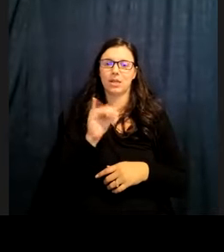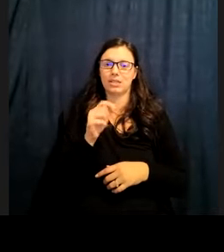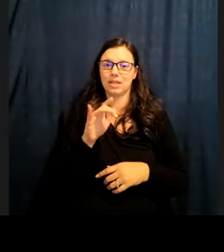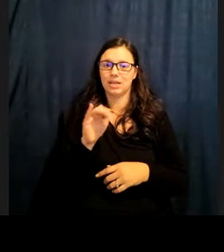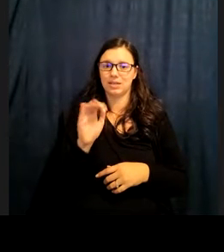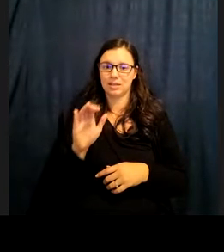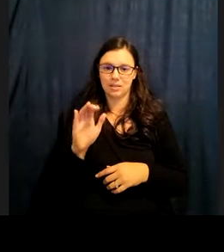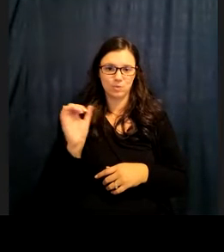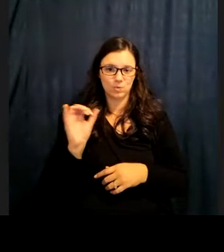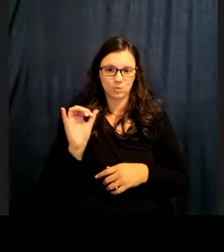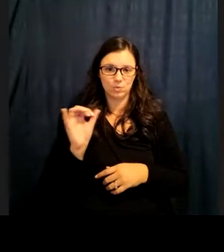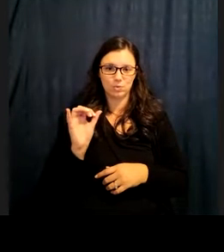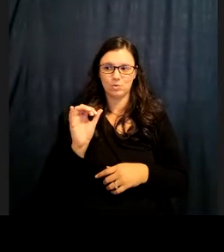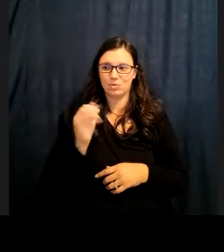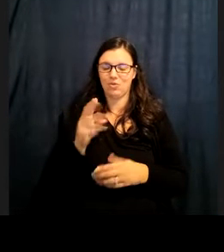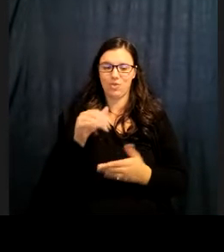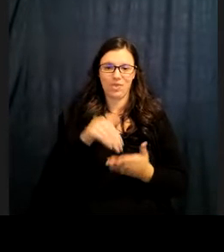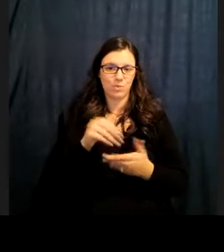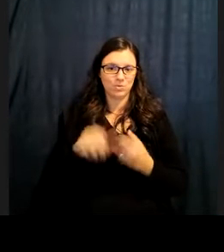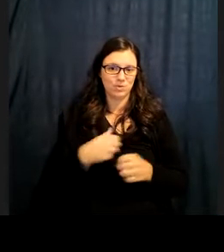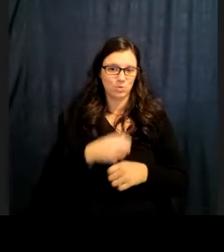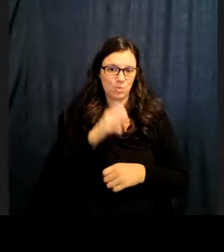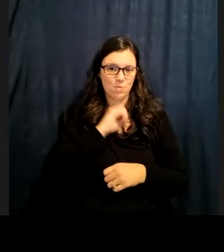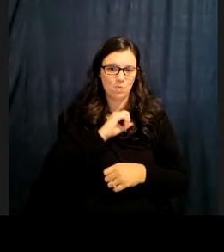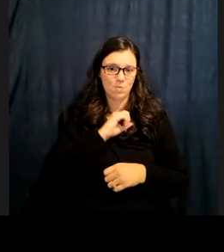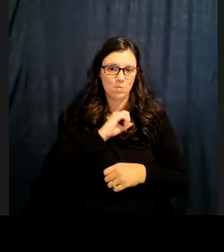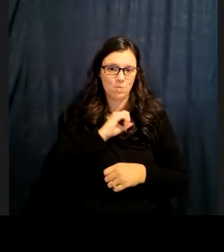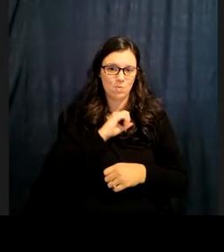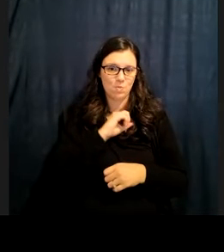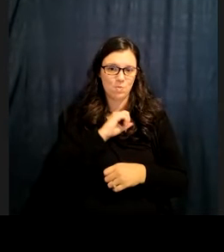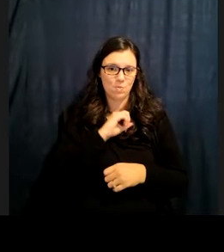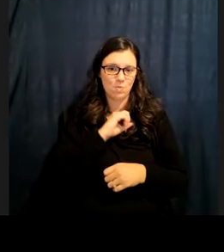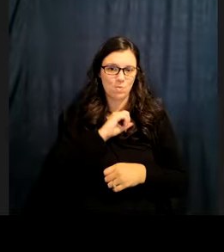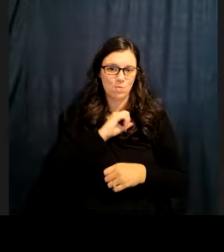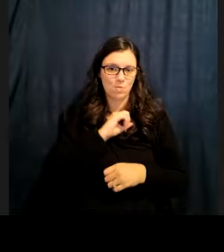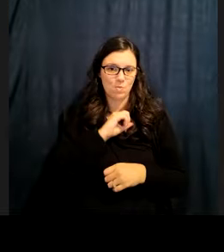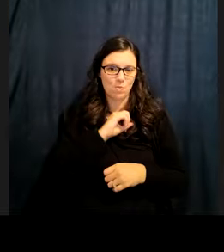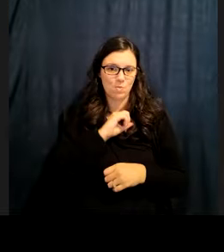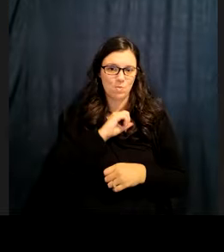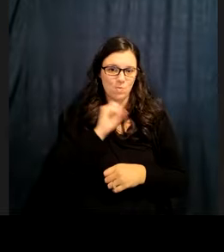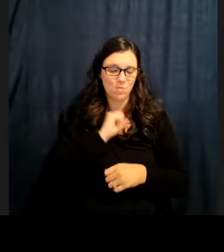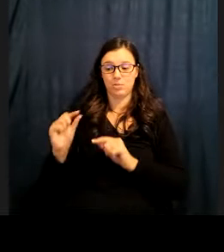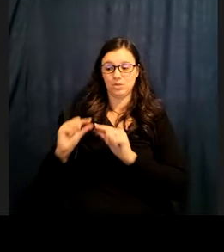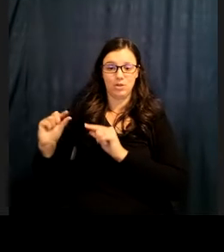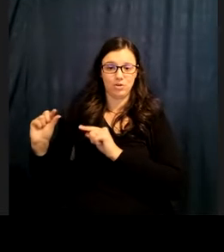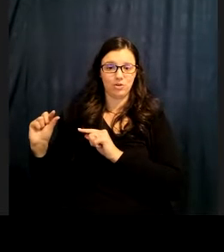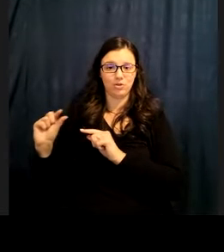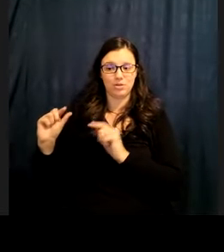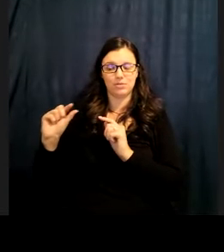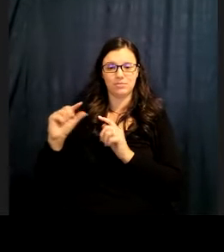is thousands of years old, you know, and it's put together, the words are put together, are made up